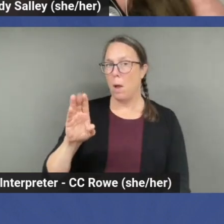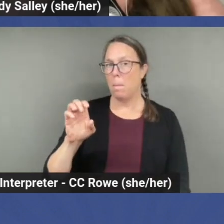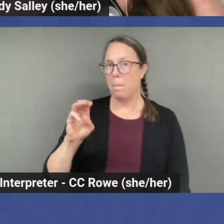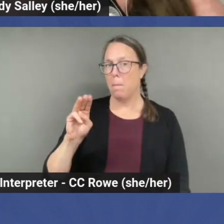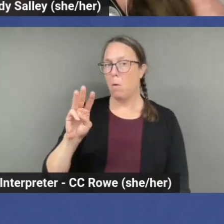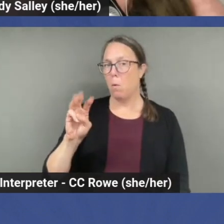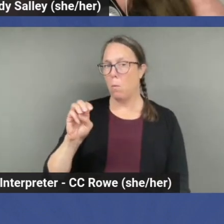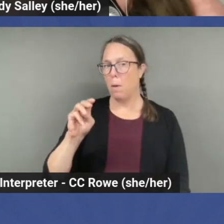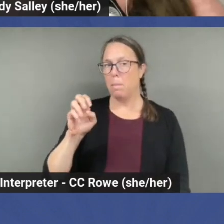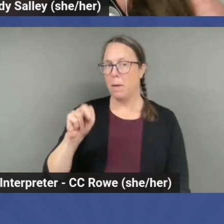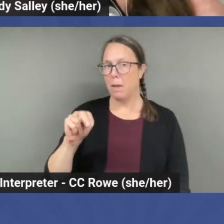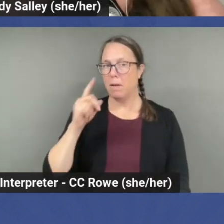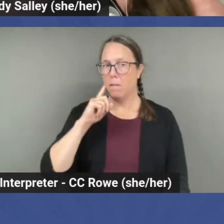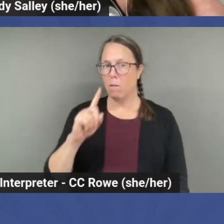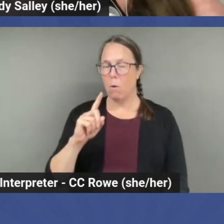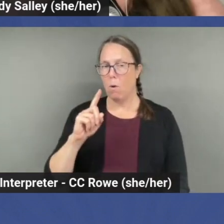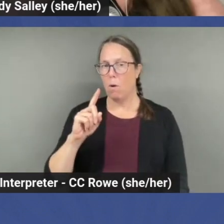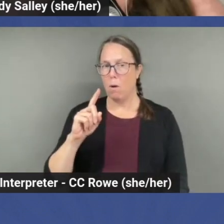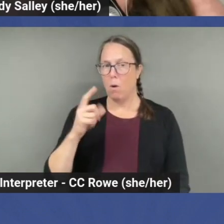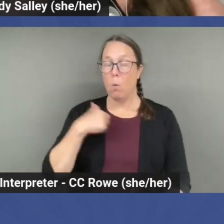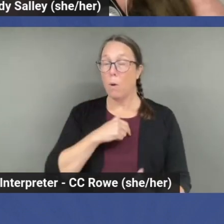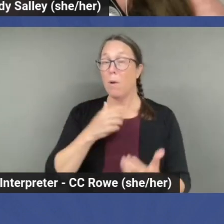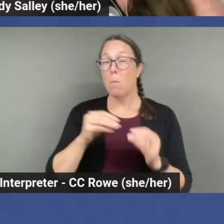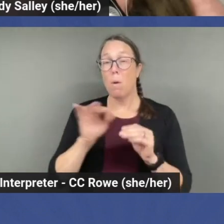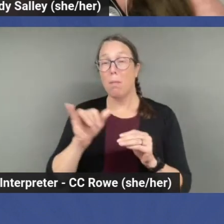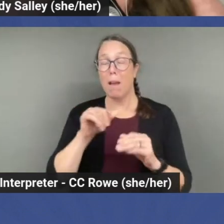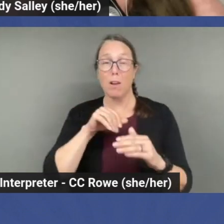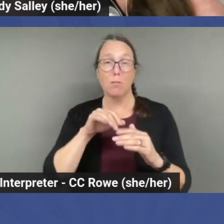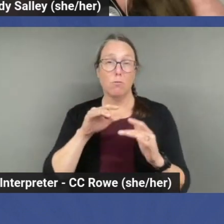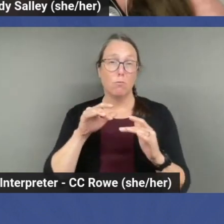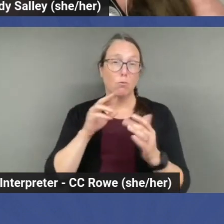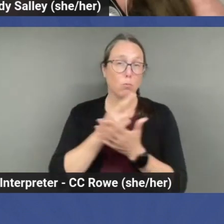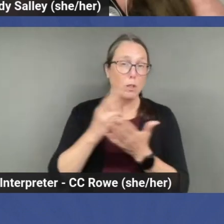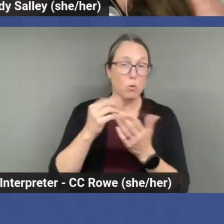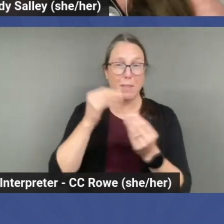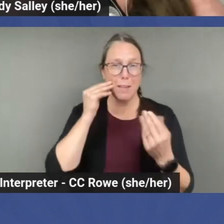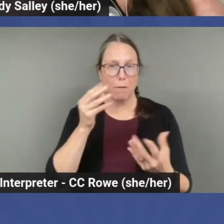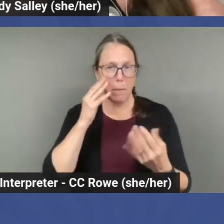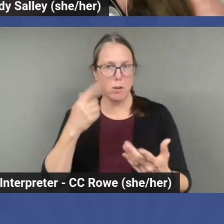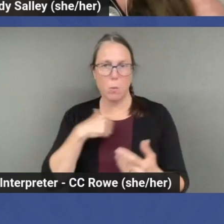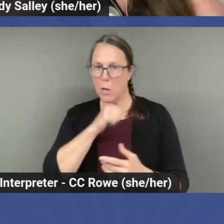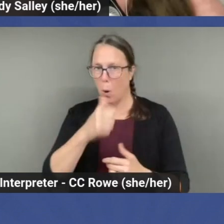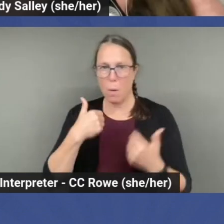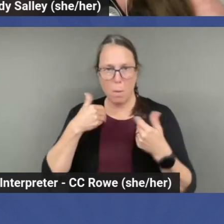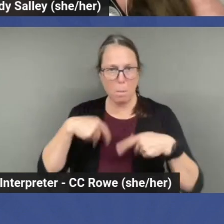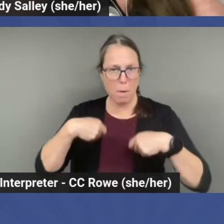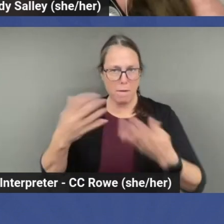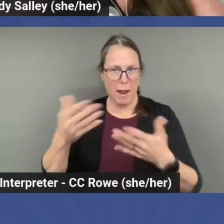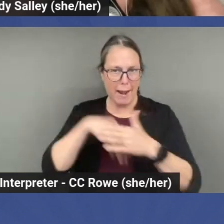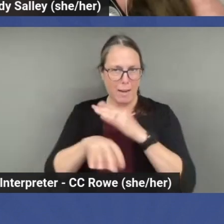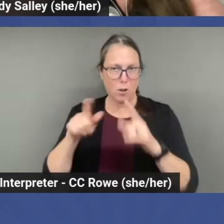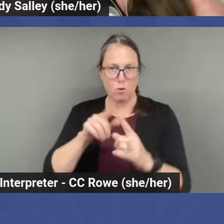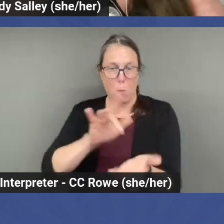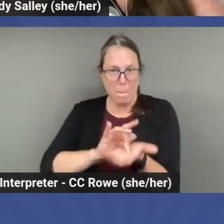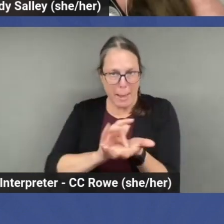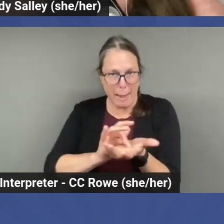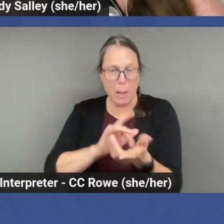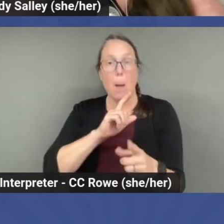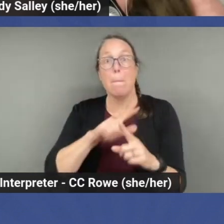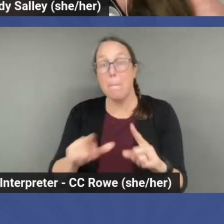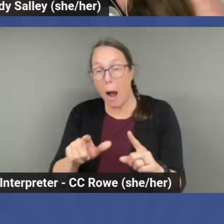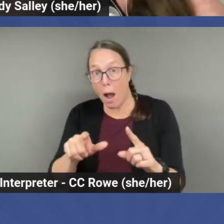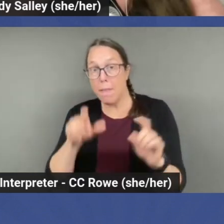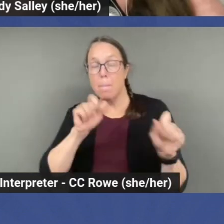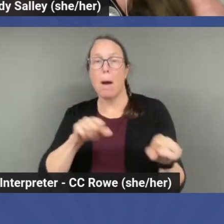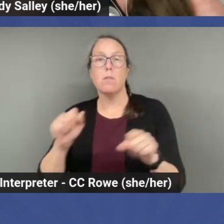access to the pills. We are more like resources and information, but the fact that this could potentially ban being able